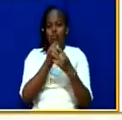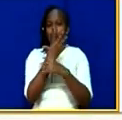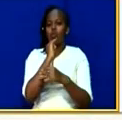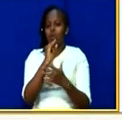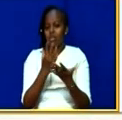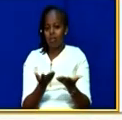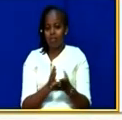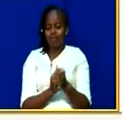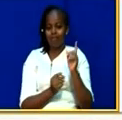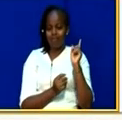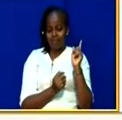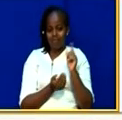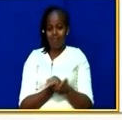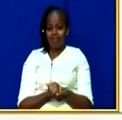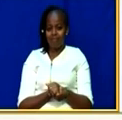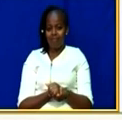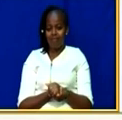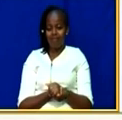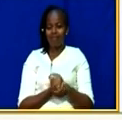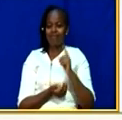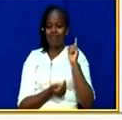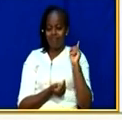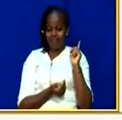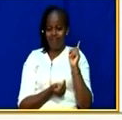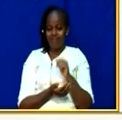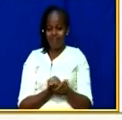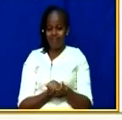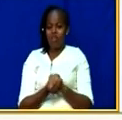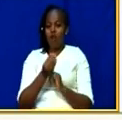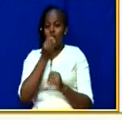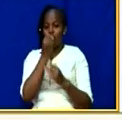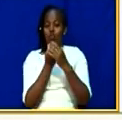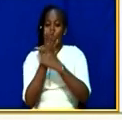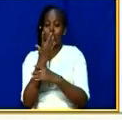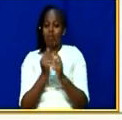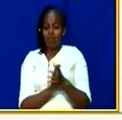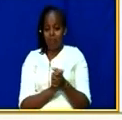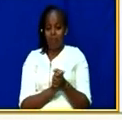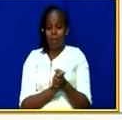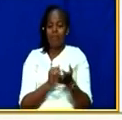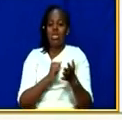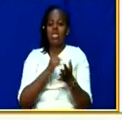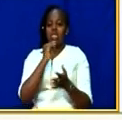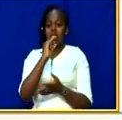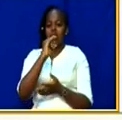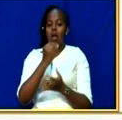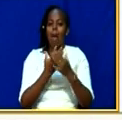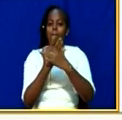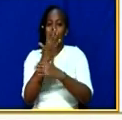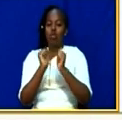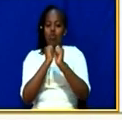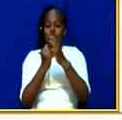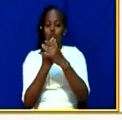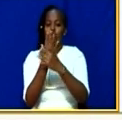answers. Oh, So so there's a food crop. a food crop is there. What's a food crop? A food crop is a crop grown